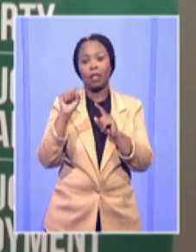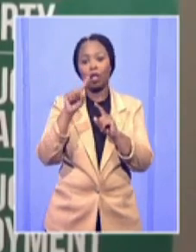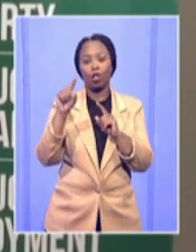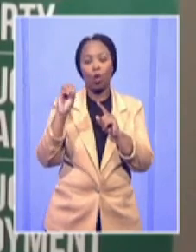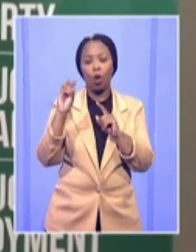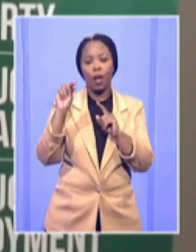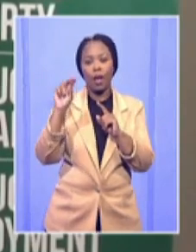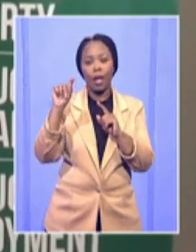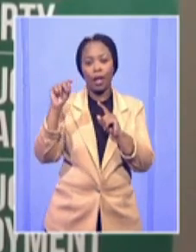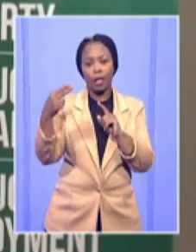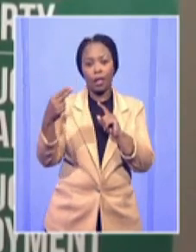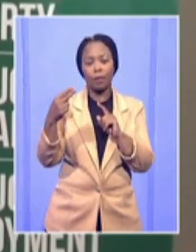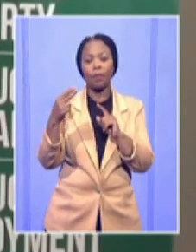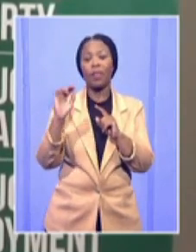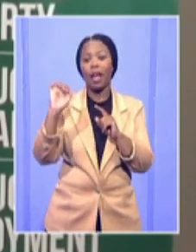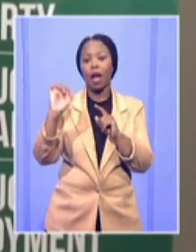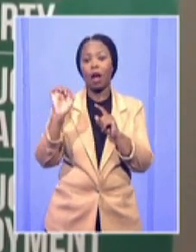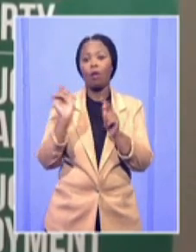warm words of welcome,